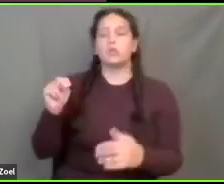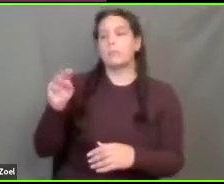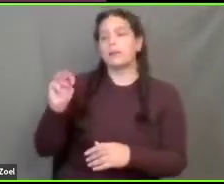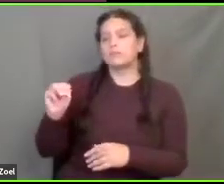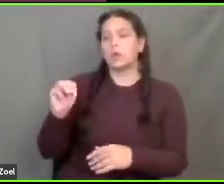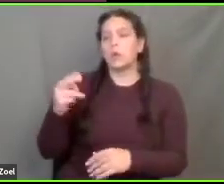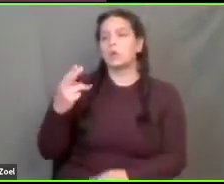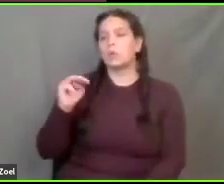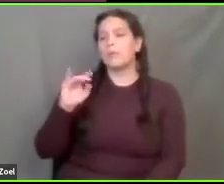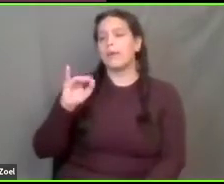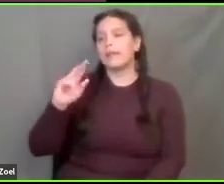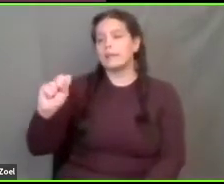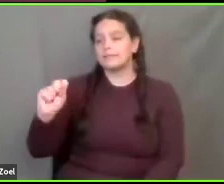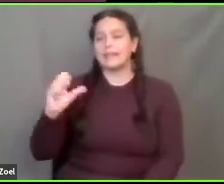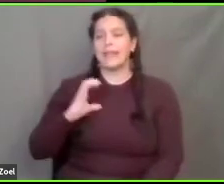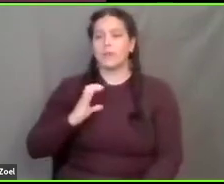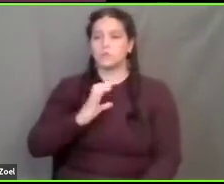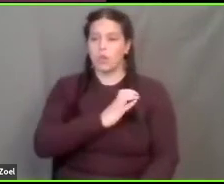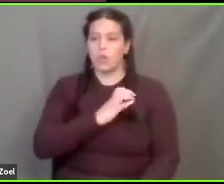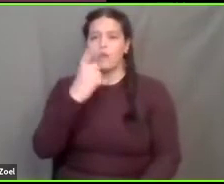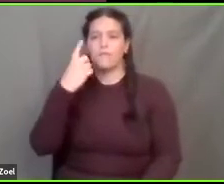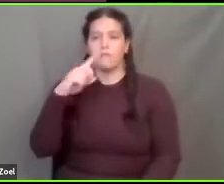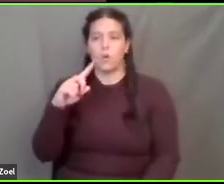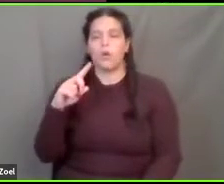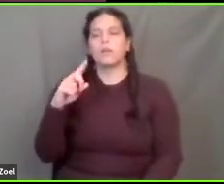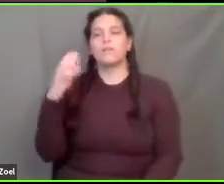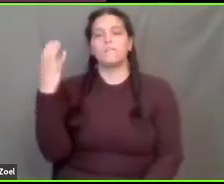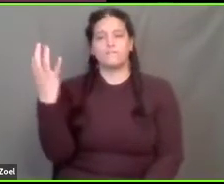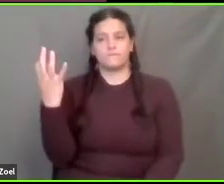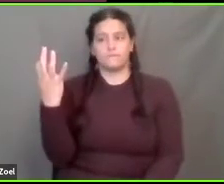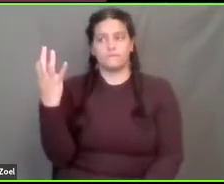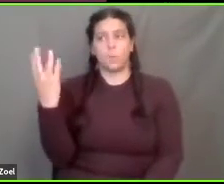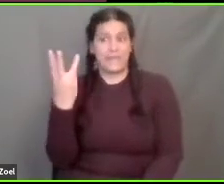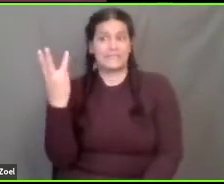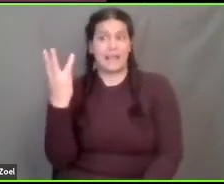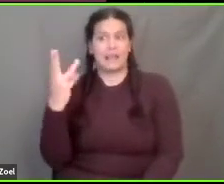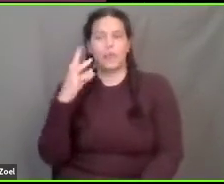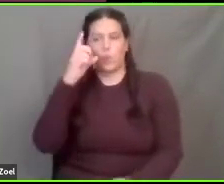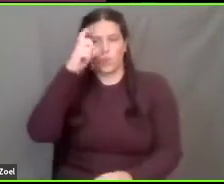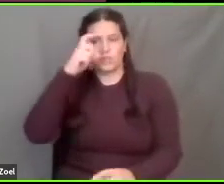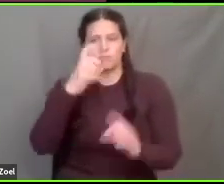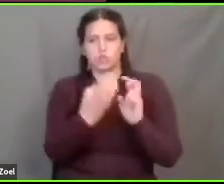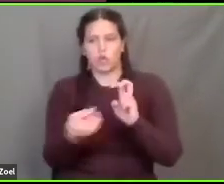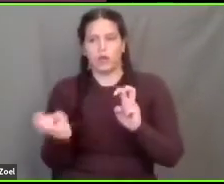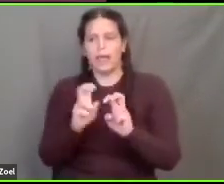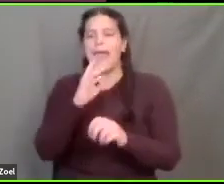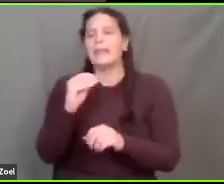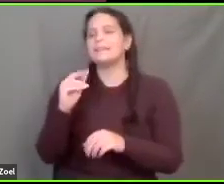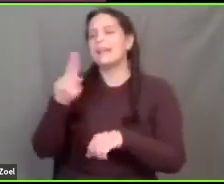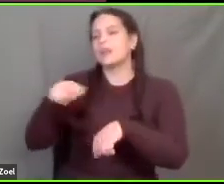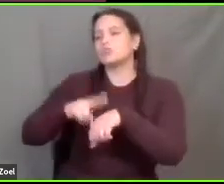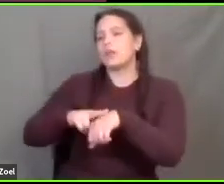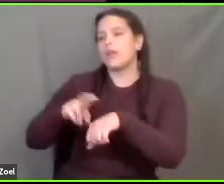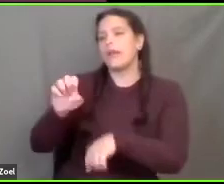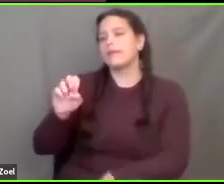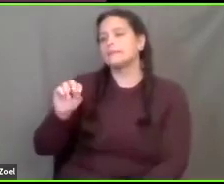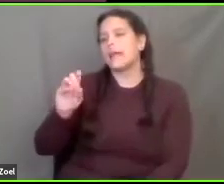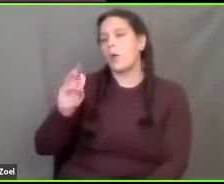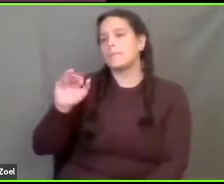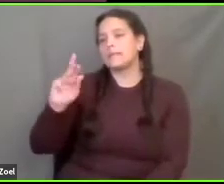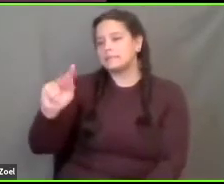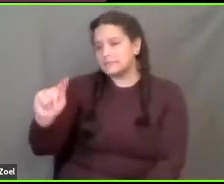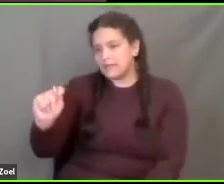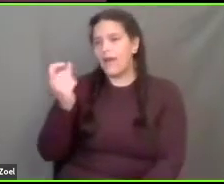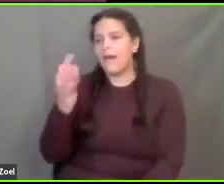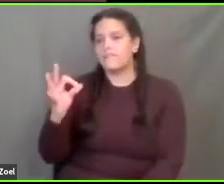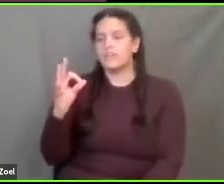Humanities Council and the National Endowment of Humanities. And again, thank you all, our individual